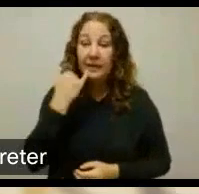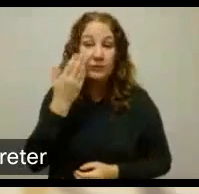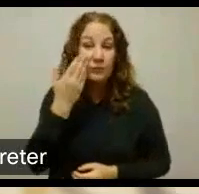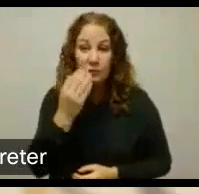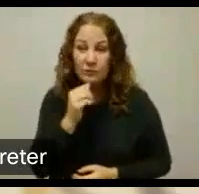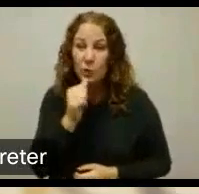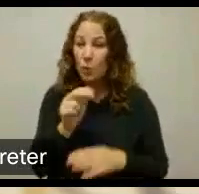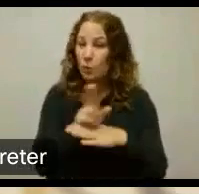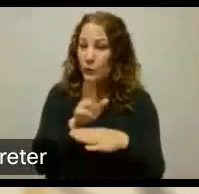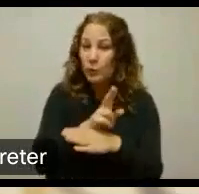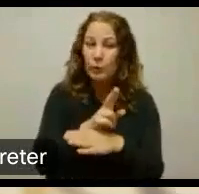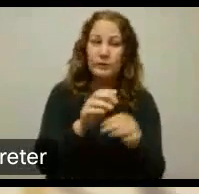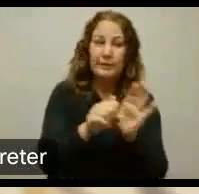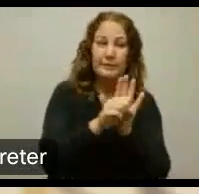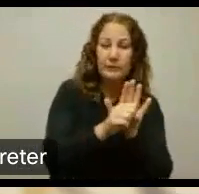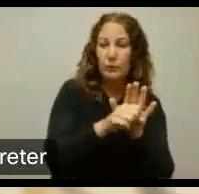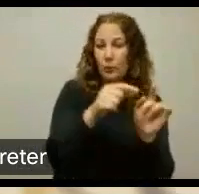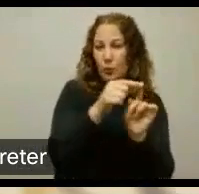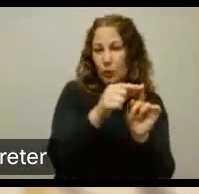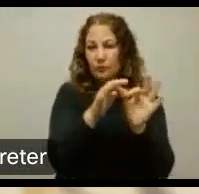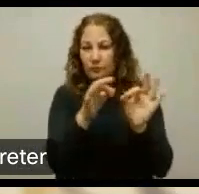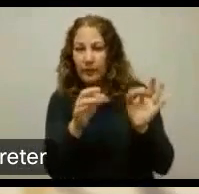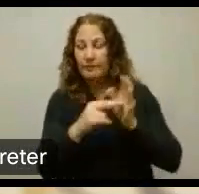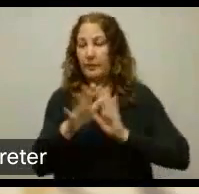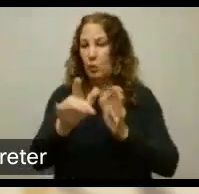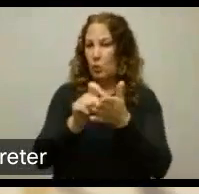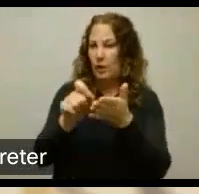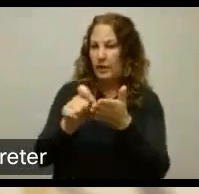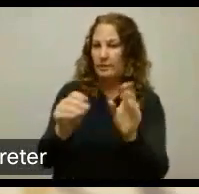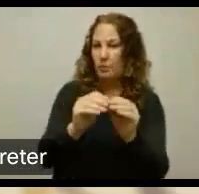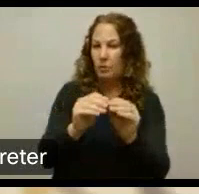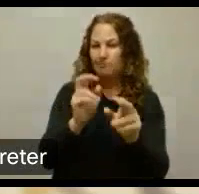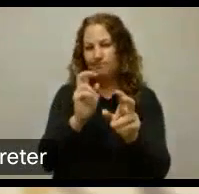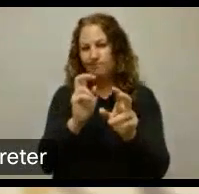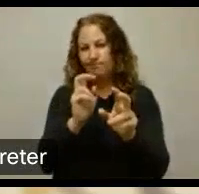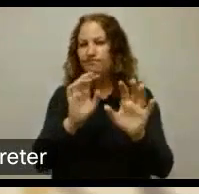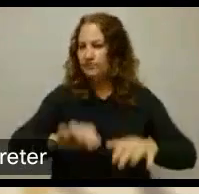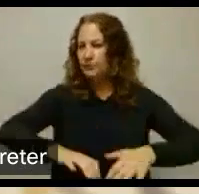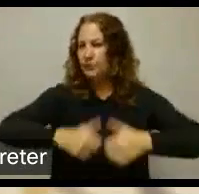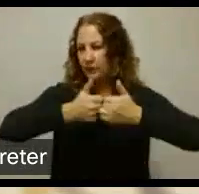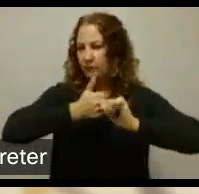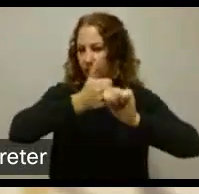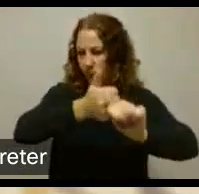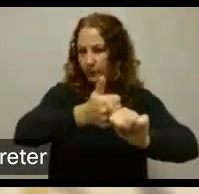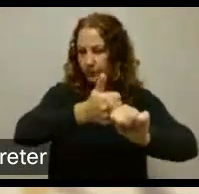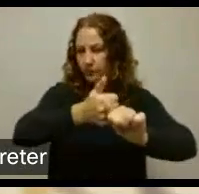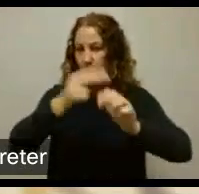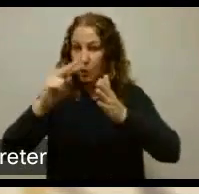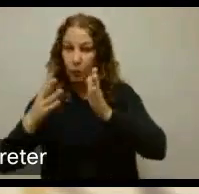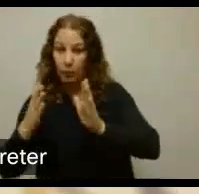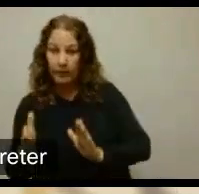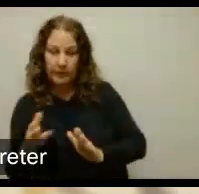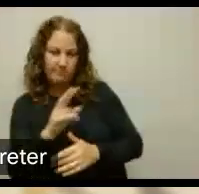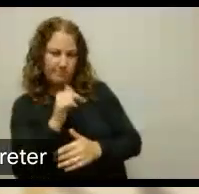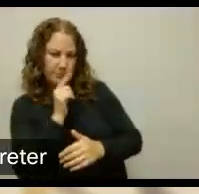use signal words or phrases, your writing is harder to follow, and your reader is not